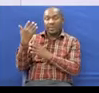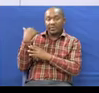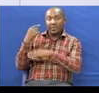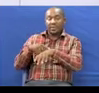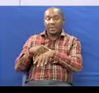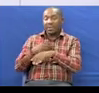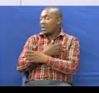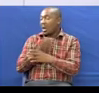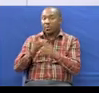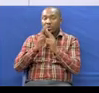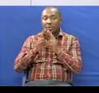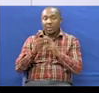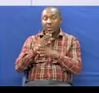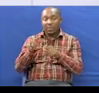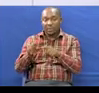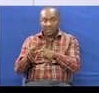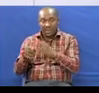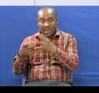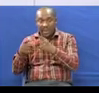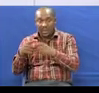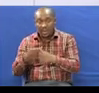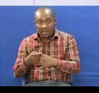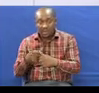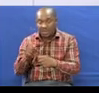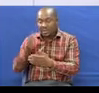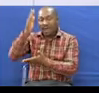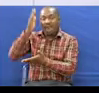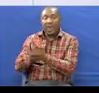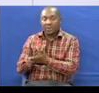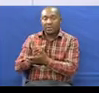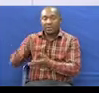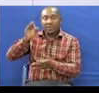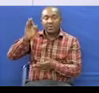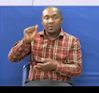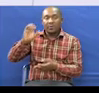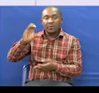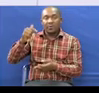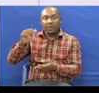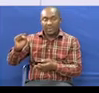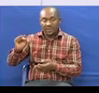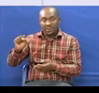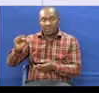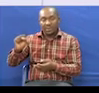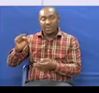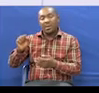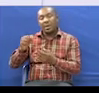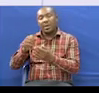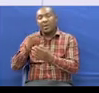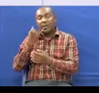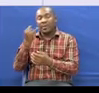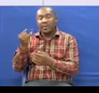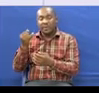Then I said in the previous times, I want to talk about the population data. These are fact informations that is dealing with the